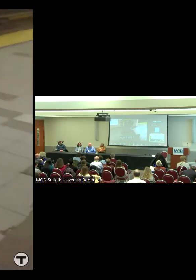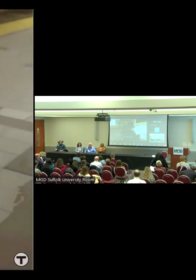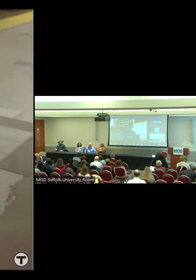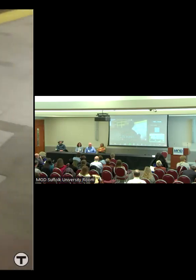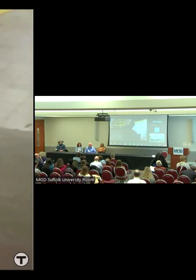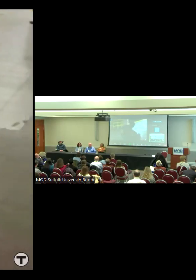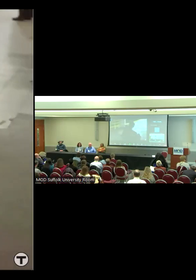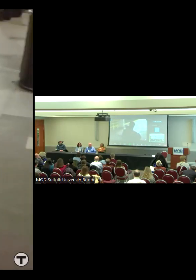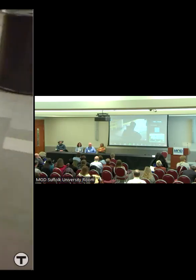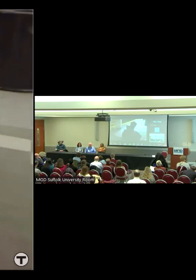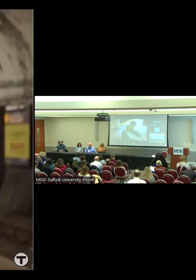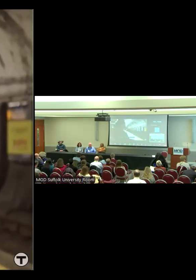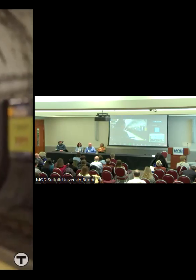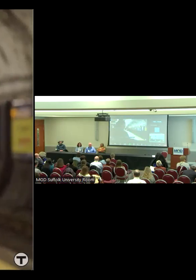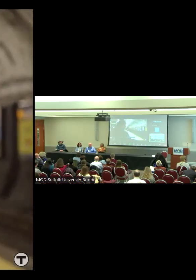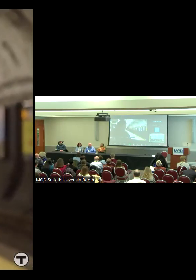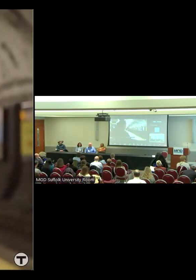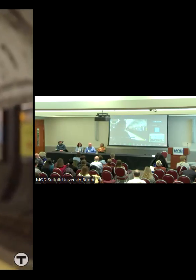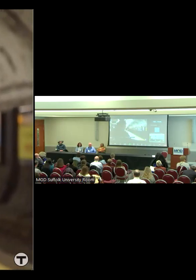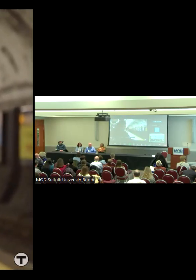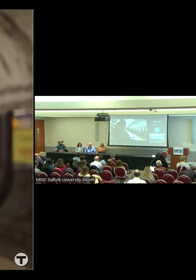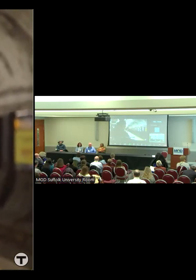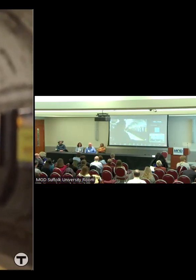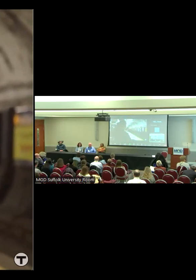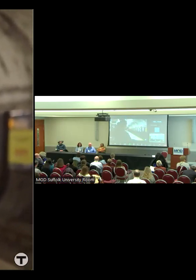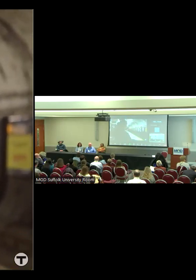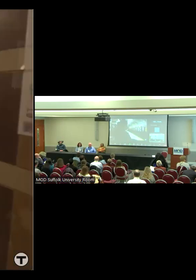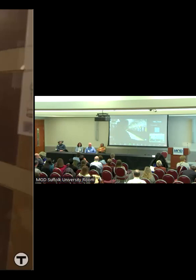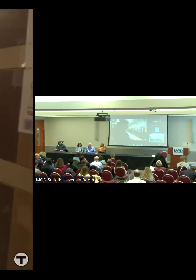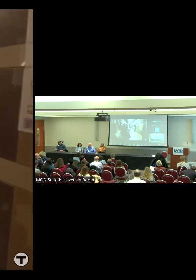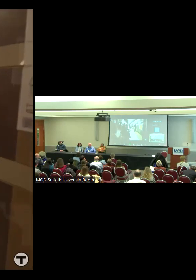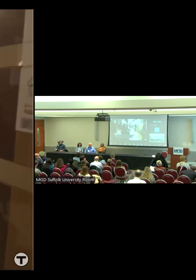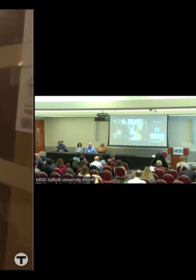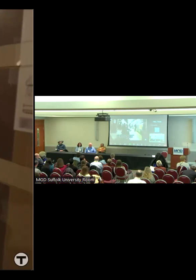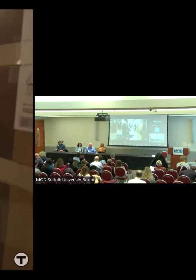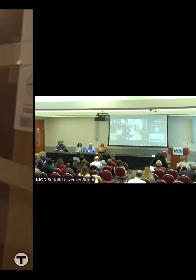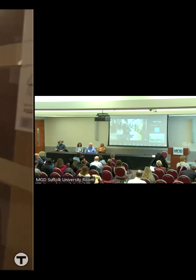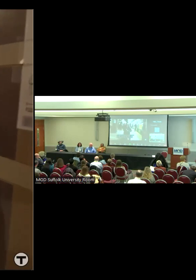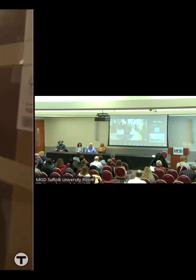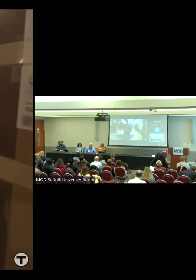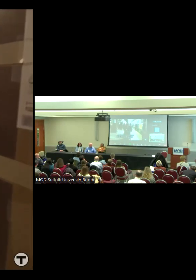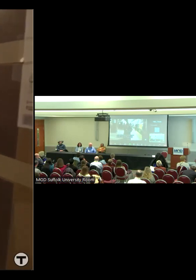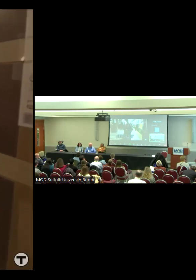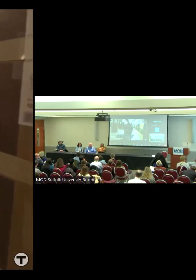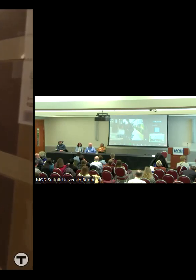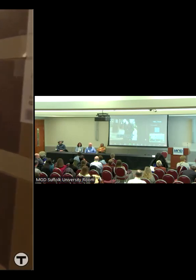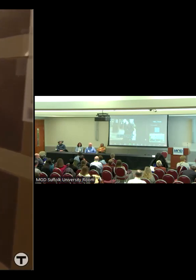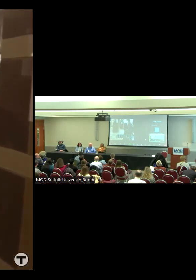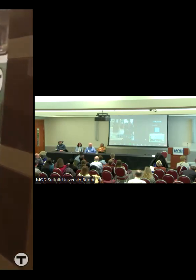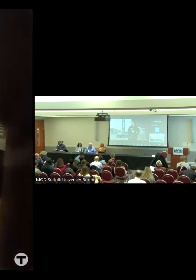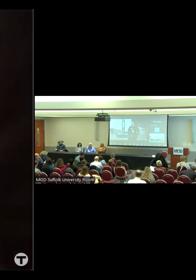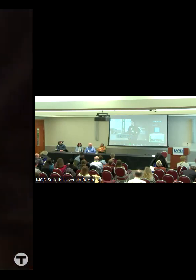amazing collaborative effort with the MBTA. We have transformed